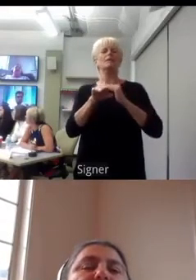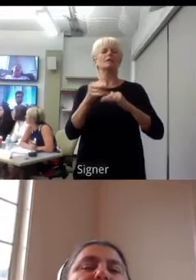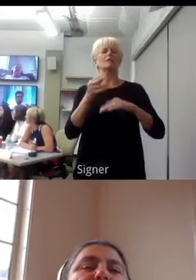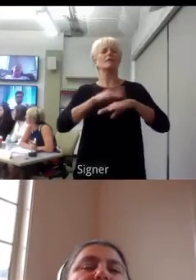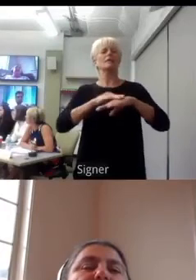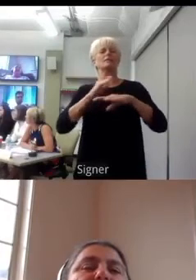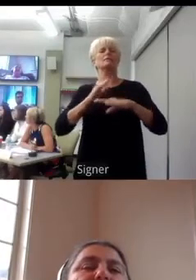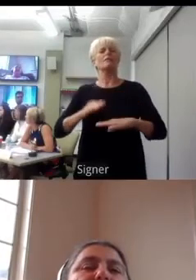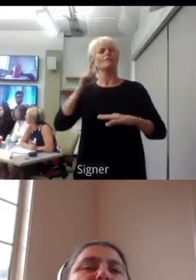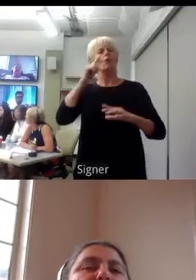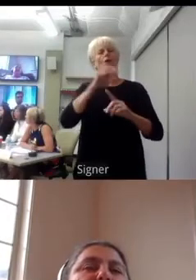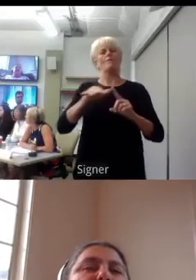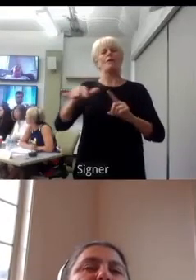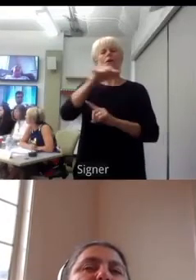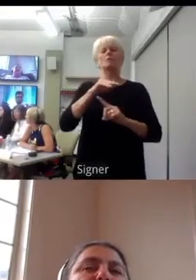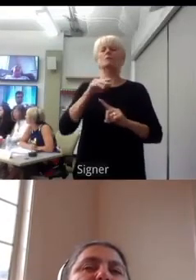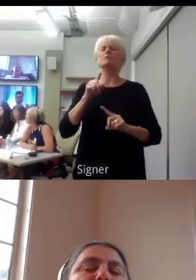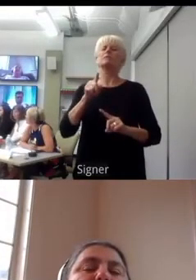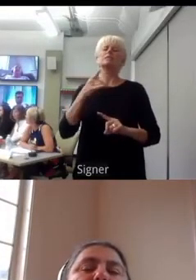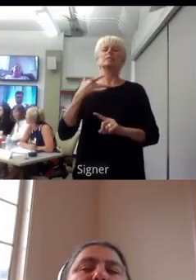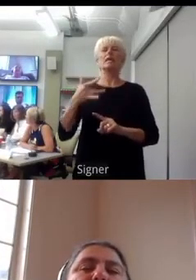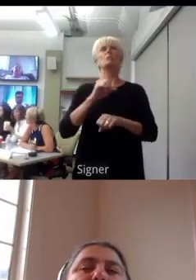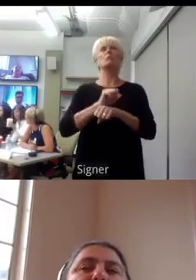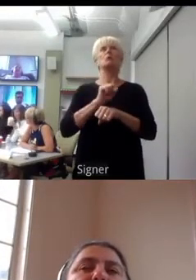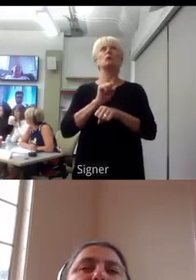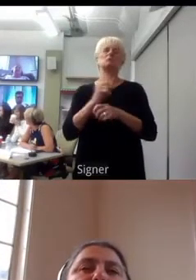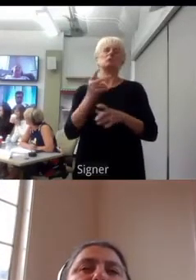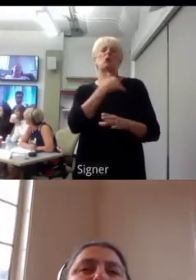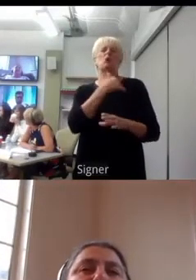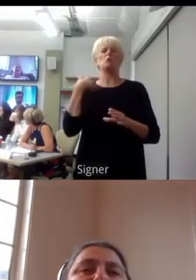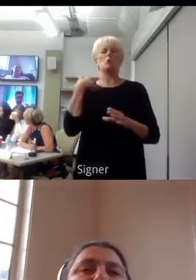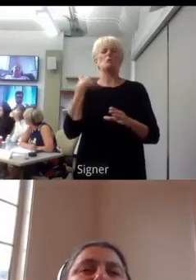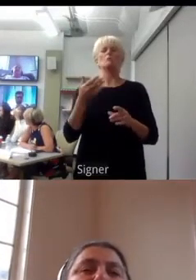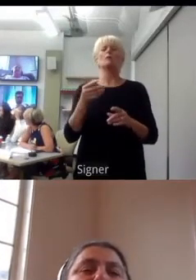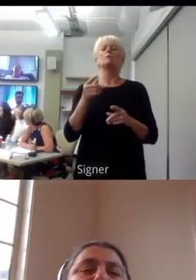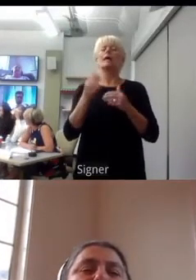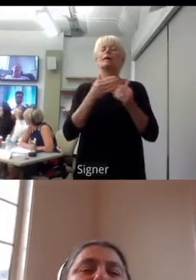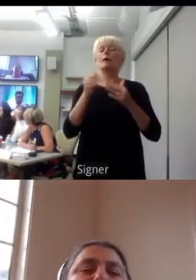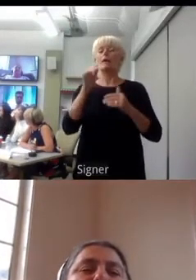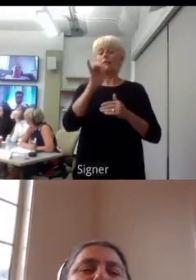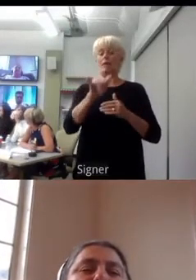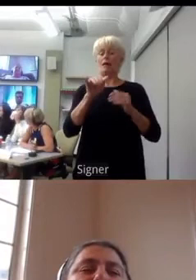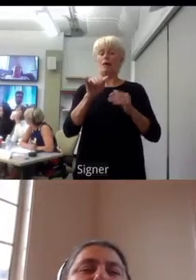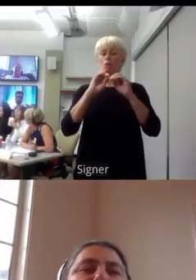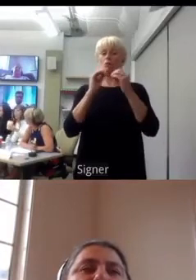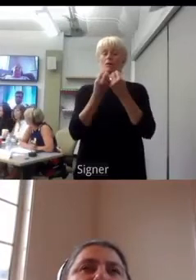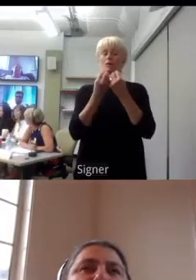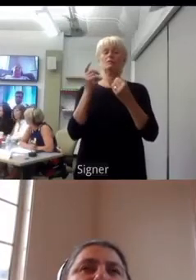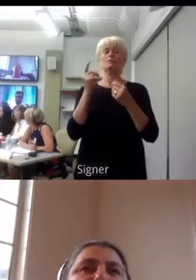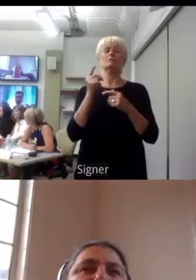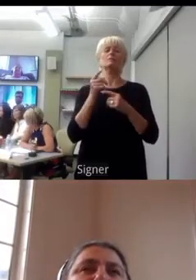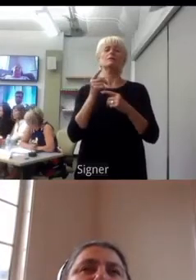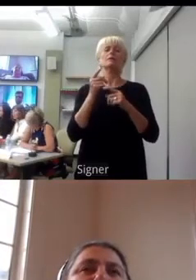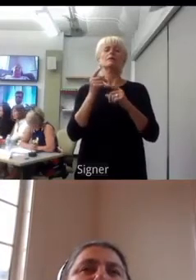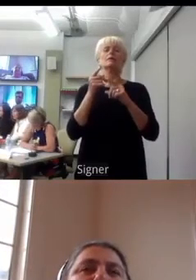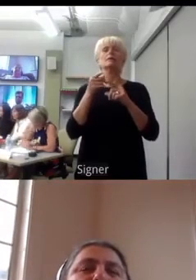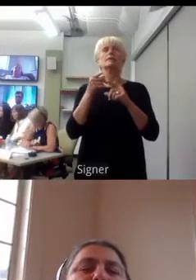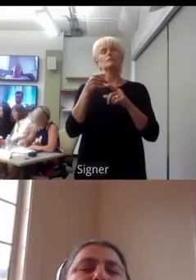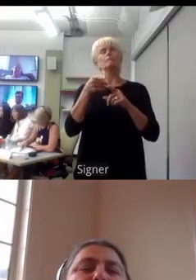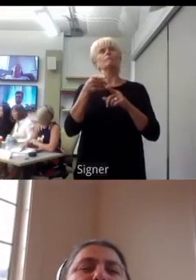in the Greater Toronto area, situated there. This is an organization which works